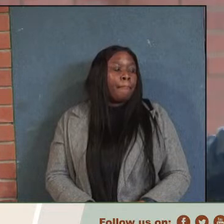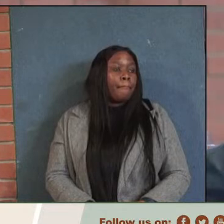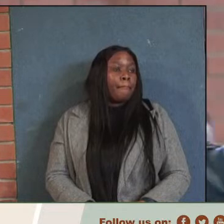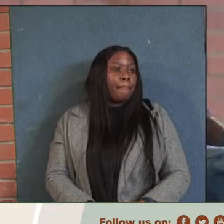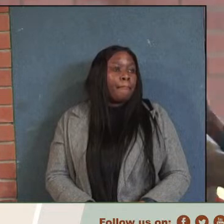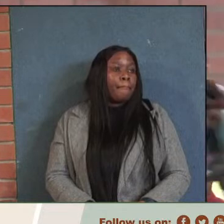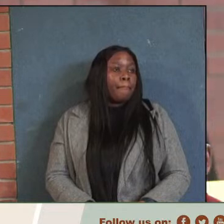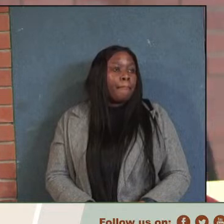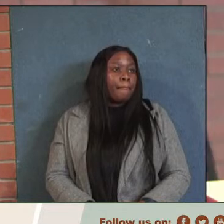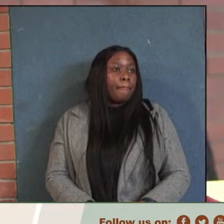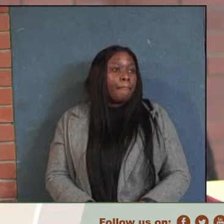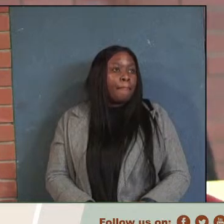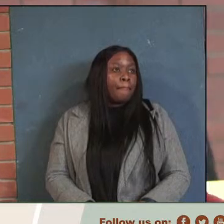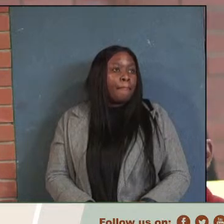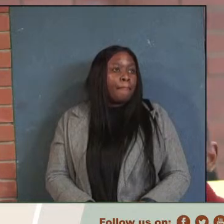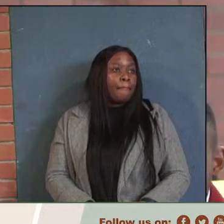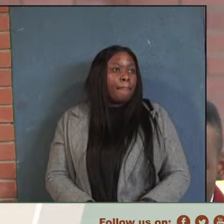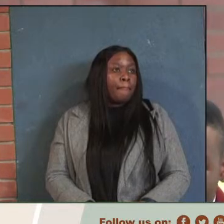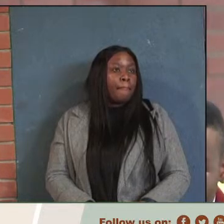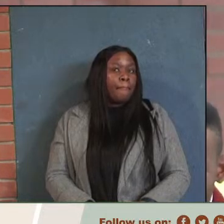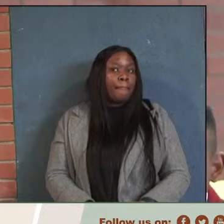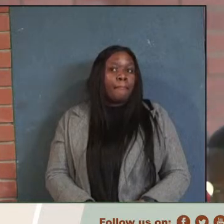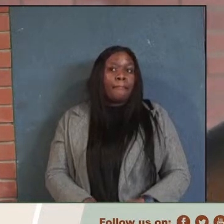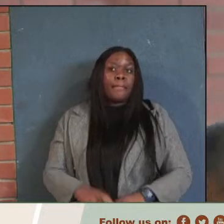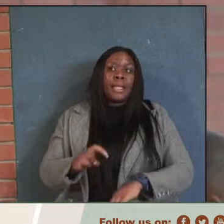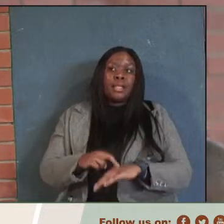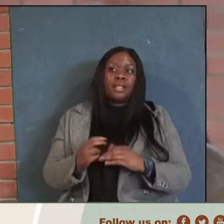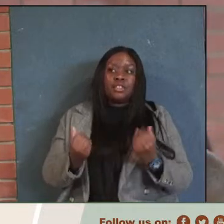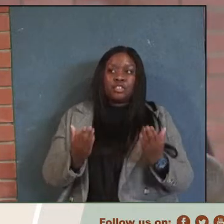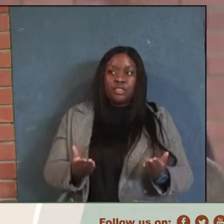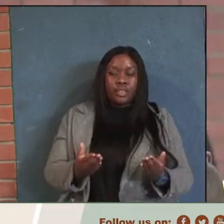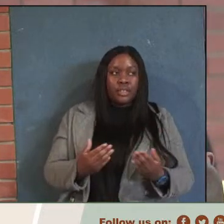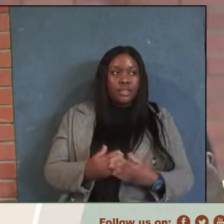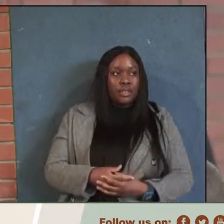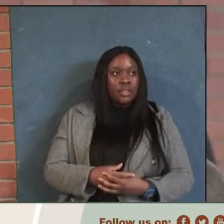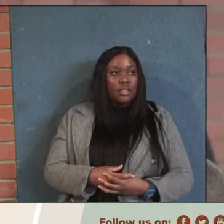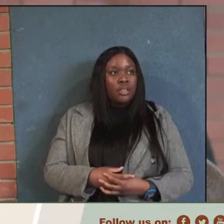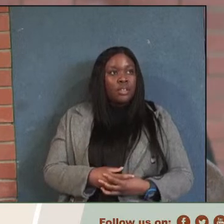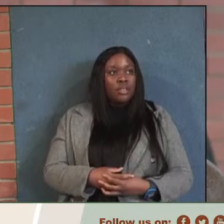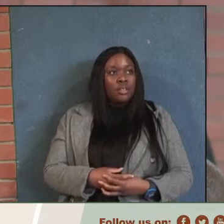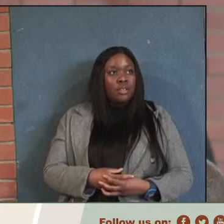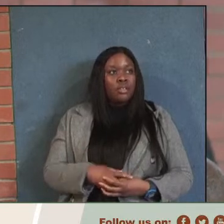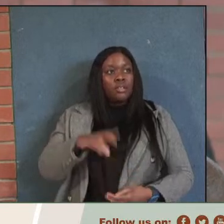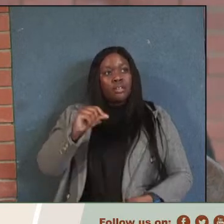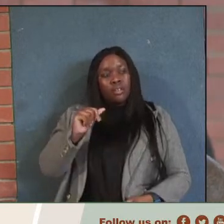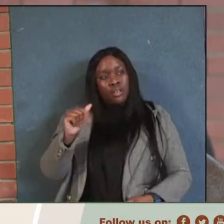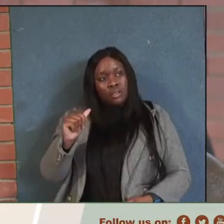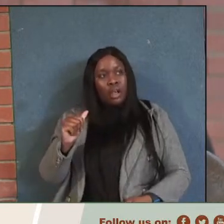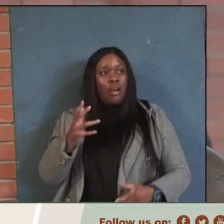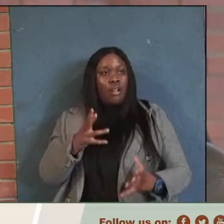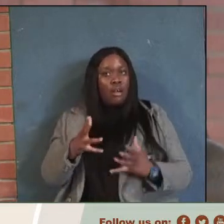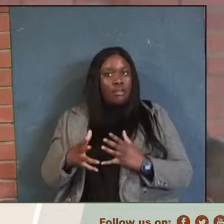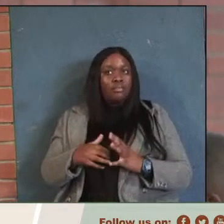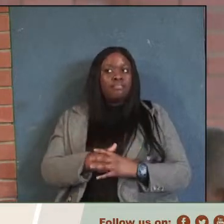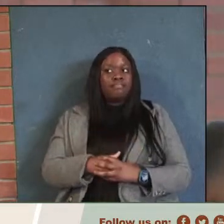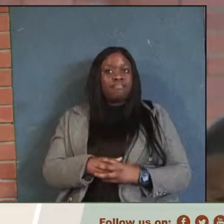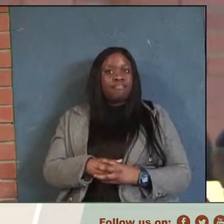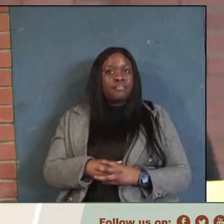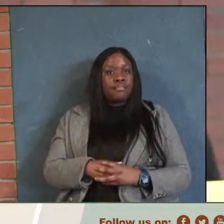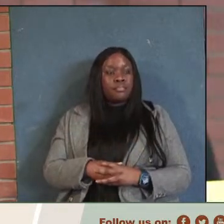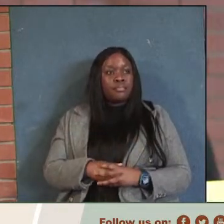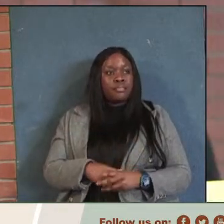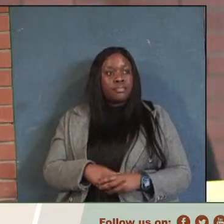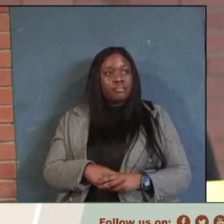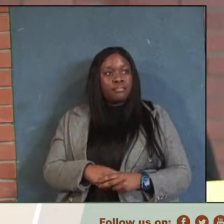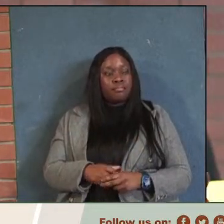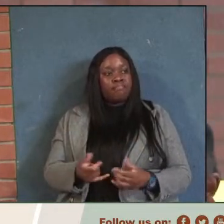Have data. It does not need services, neither do service providers. Do you need to pay for data and all of that? Now, it is of